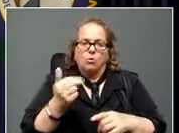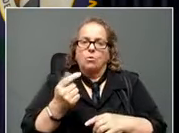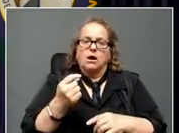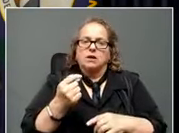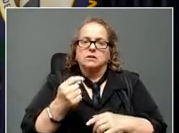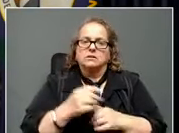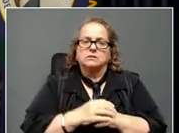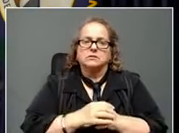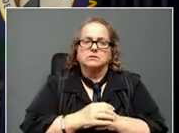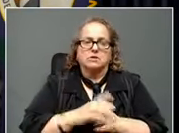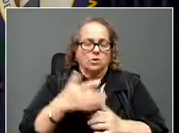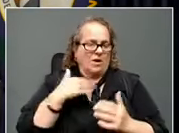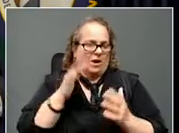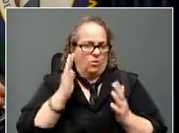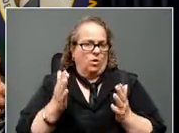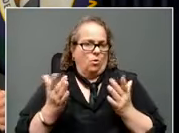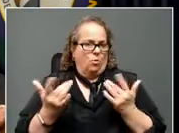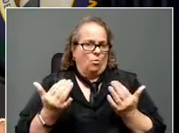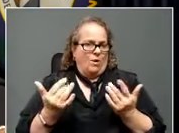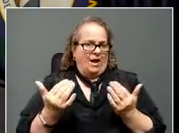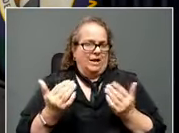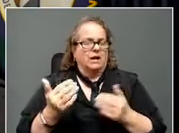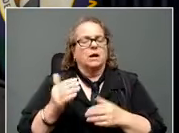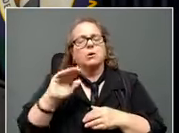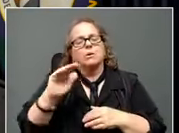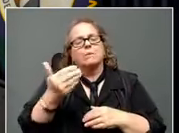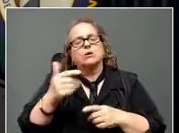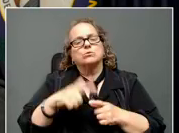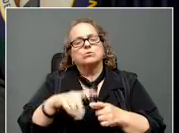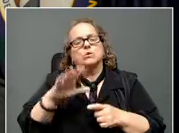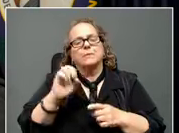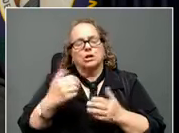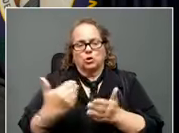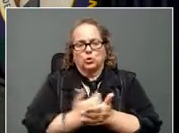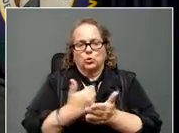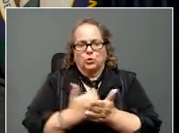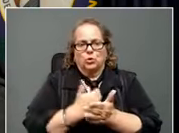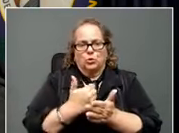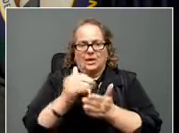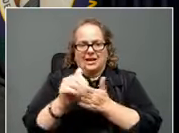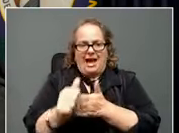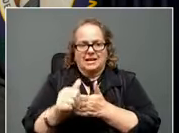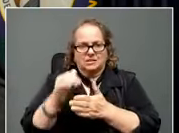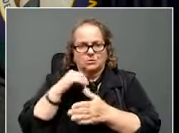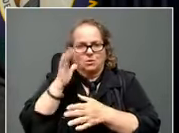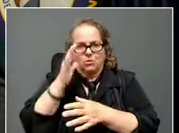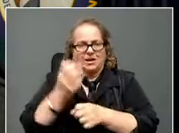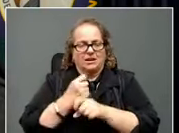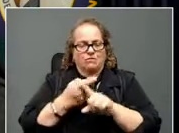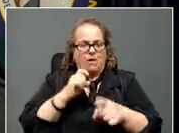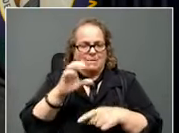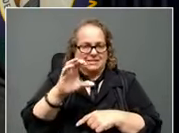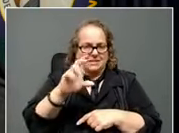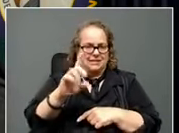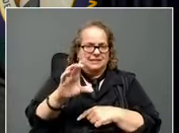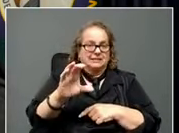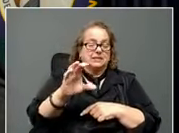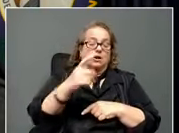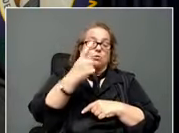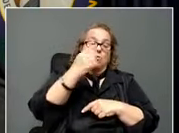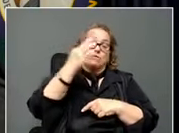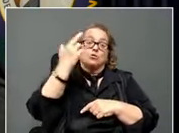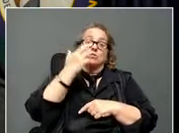Catherine, we're going to wait on what appears to be new guidance that we will receive from the CDC. And one of the reasons